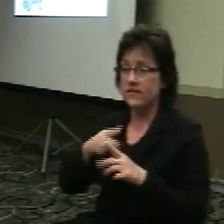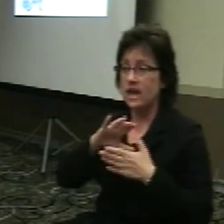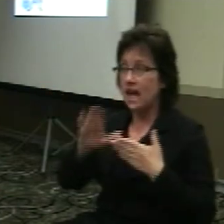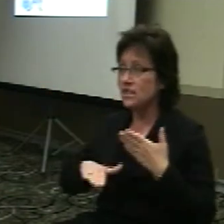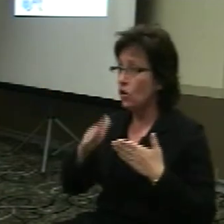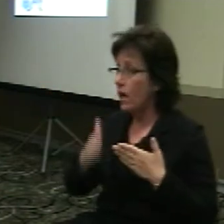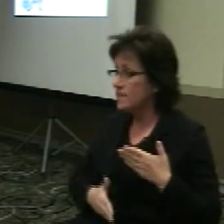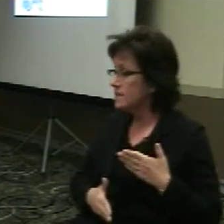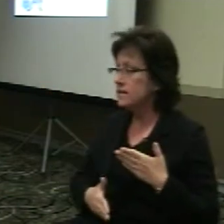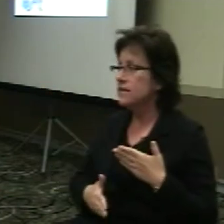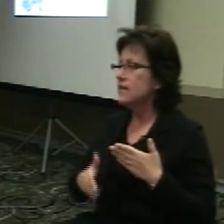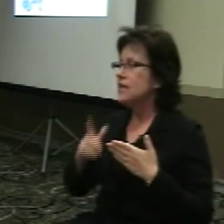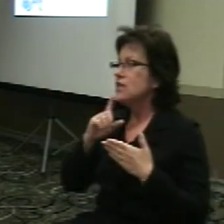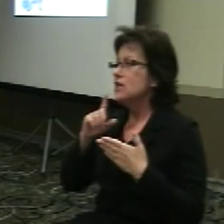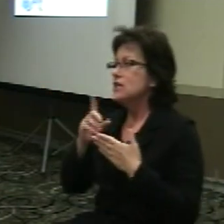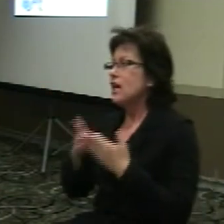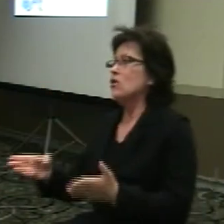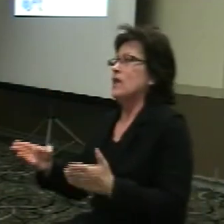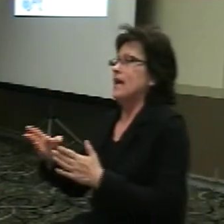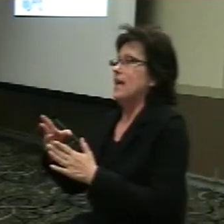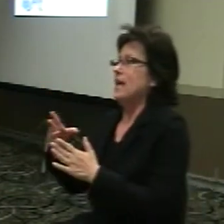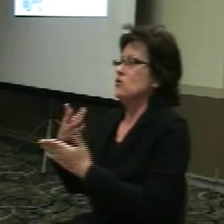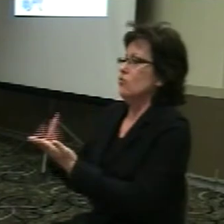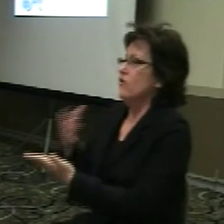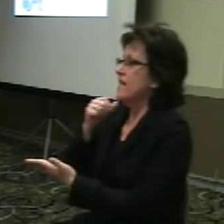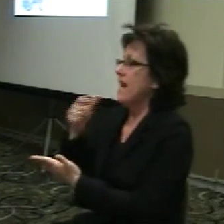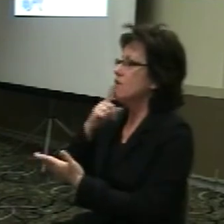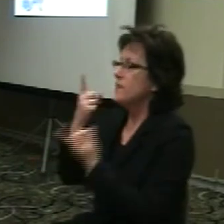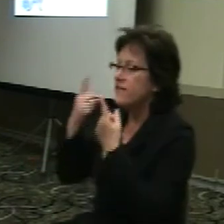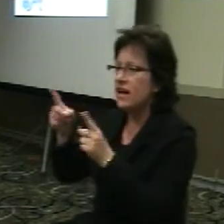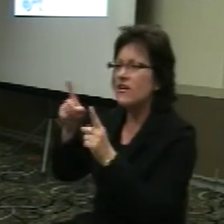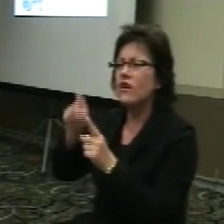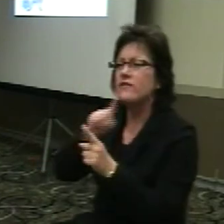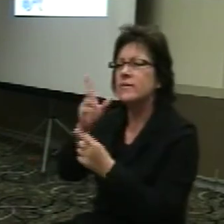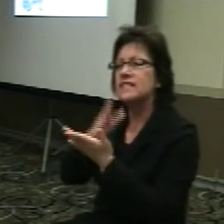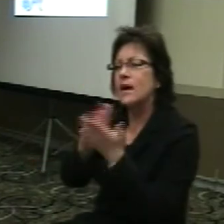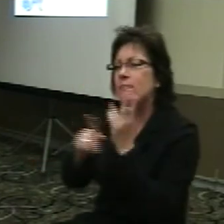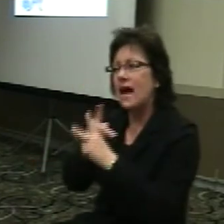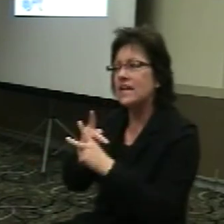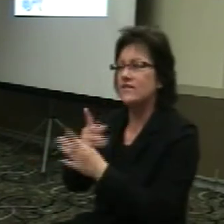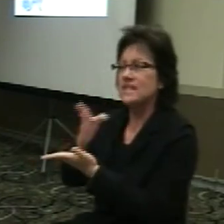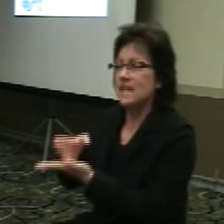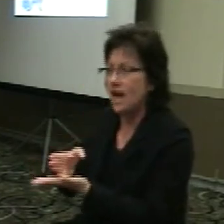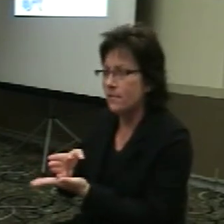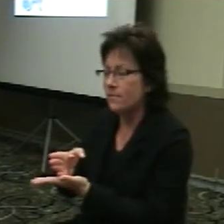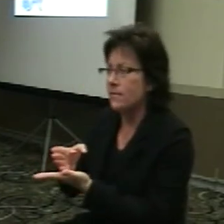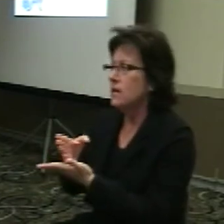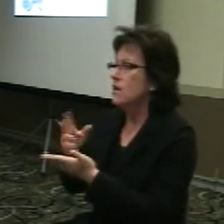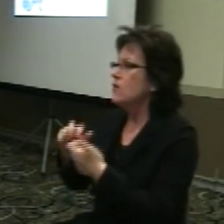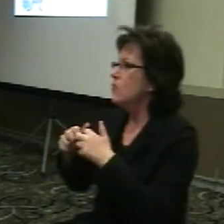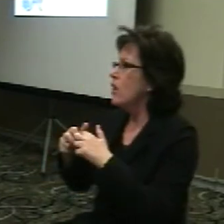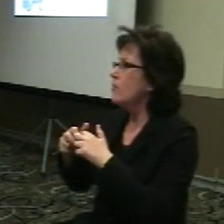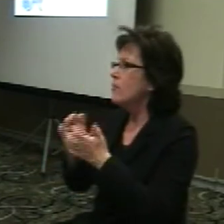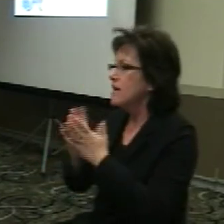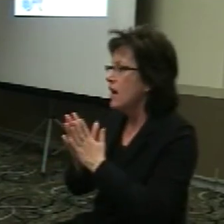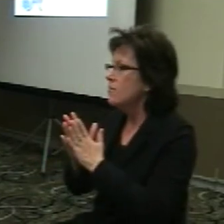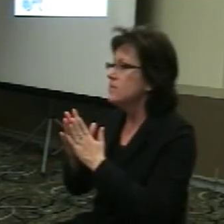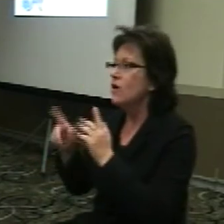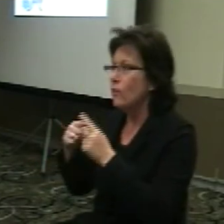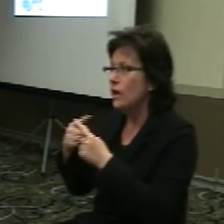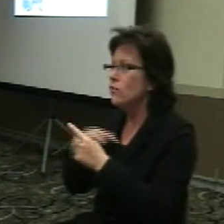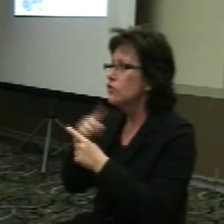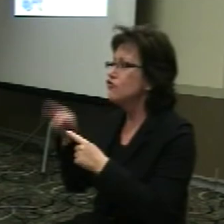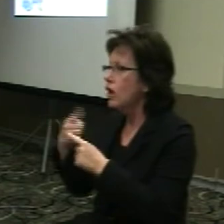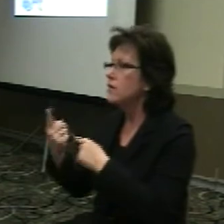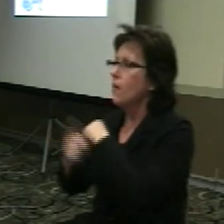effective. All right? There has to be some kind of stop that says, no, we're going to stop this. The problem is when it becomes all we're doing is punishing and we're not teaching anything.